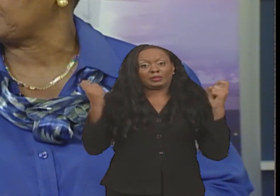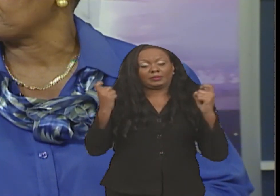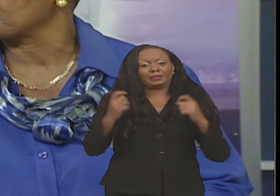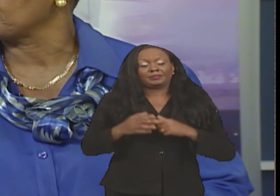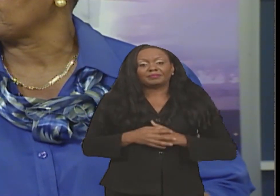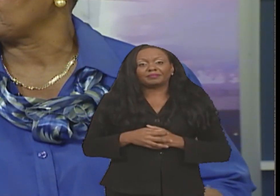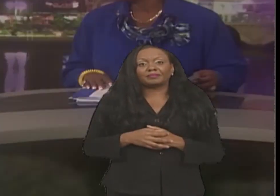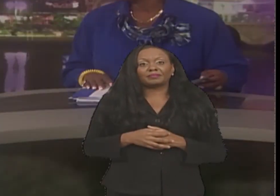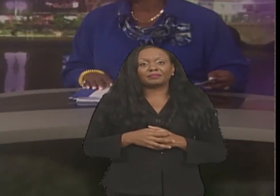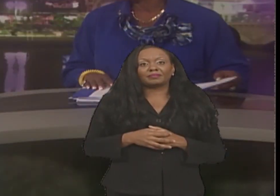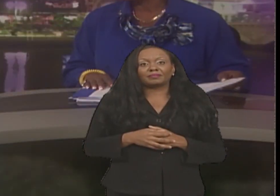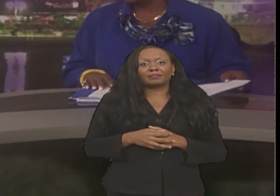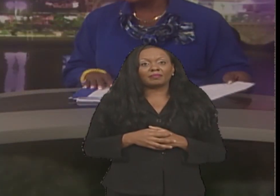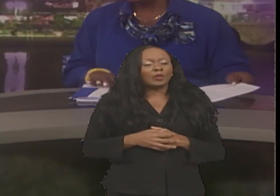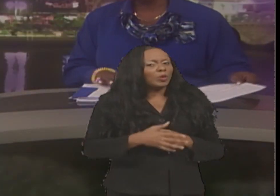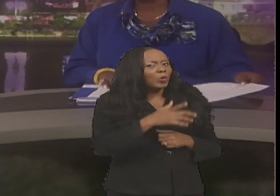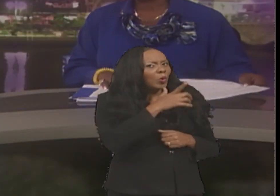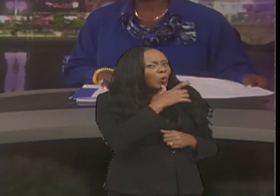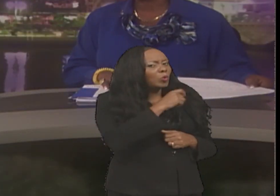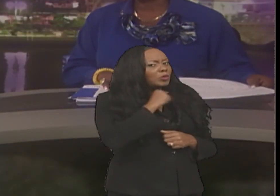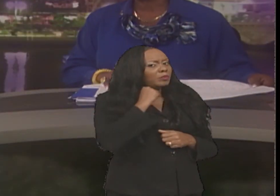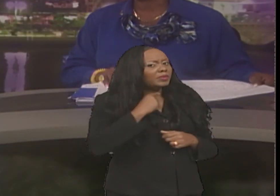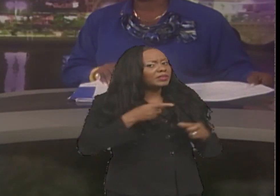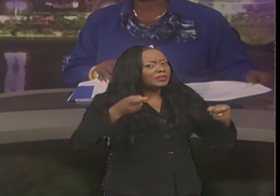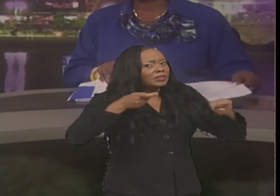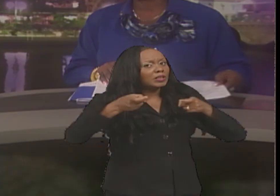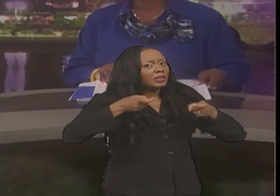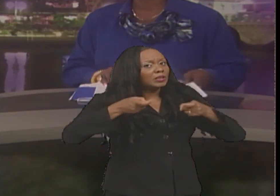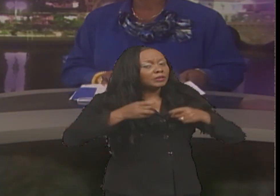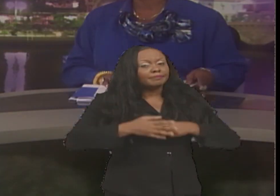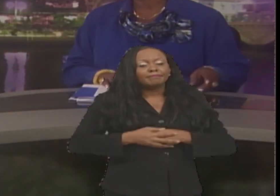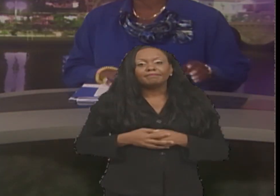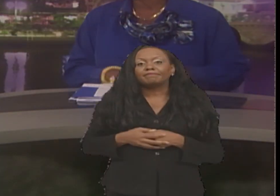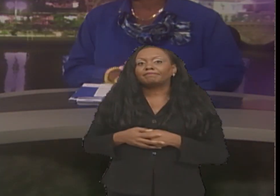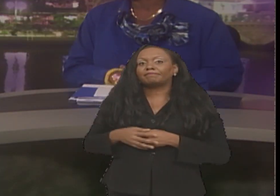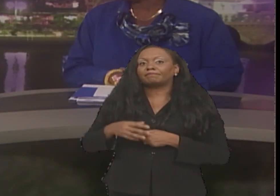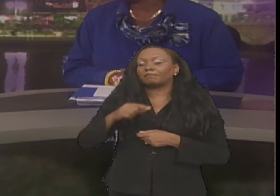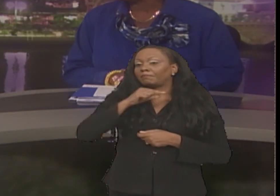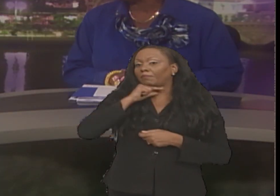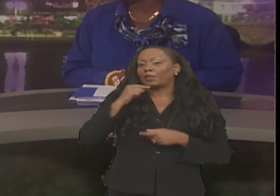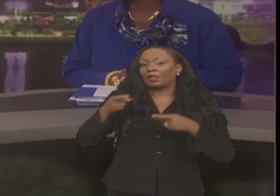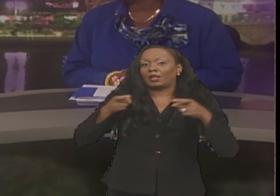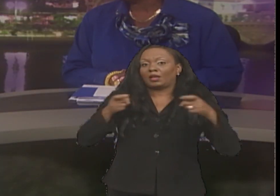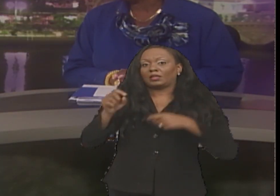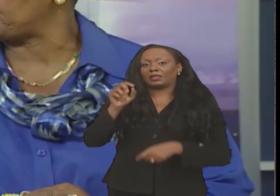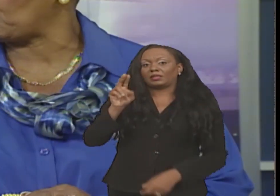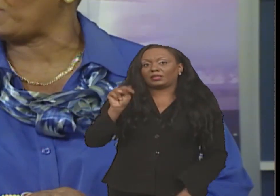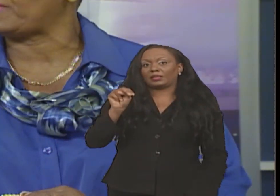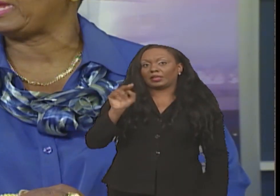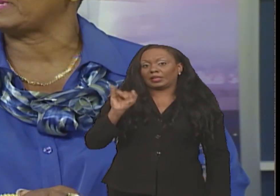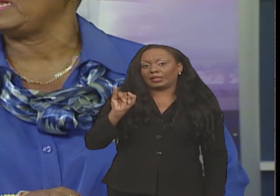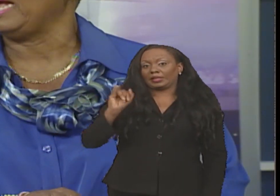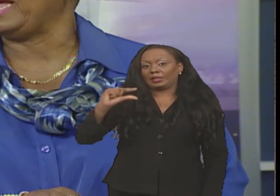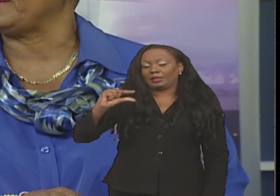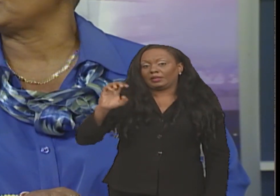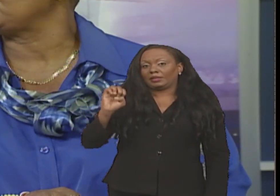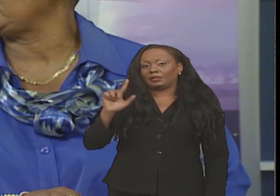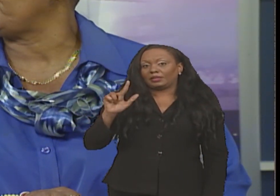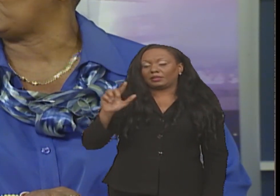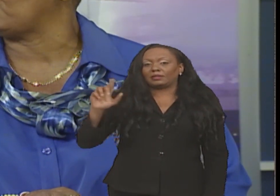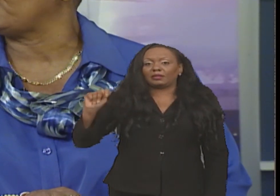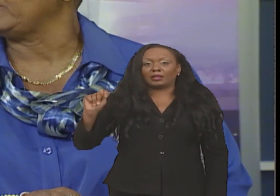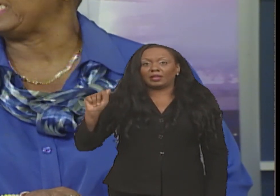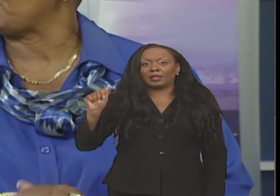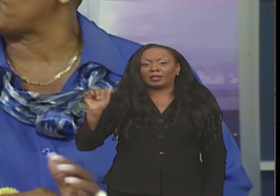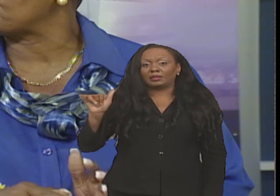mercies. And the priest in charge of the event will be? The priest in charge of the event is Reverend Dr. Nigel Taylor. He has been with it, and a